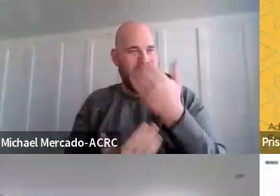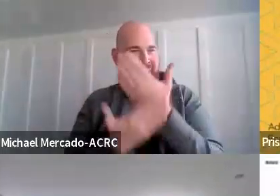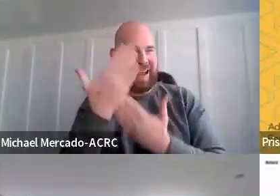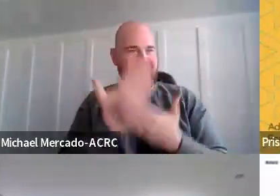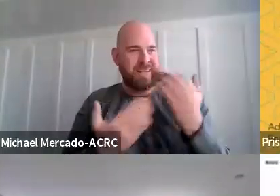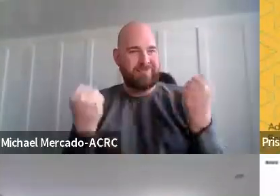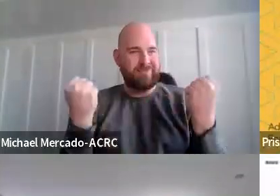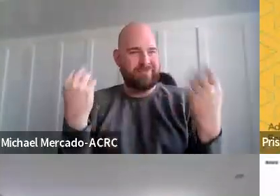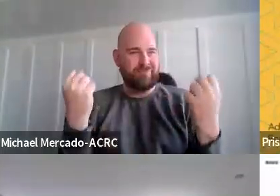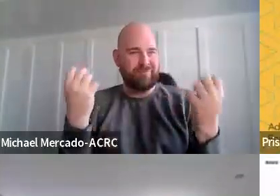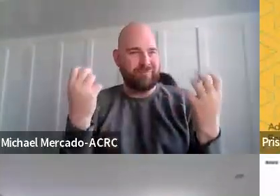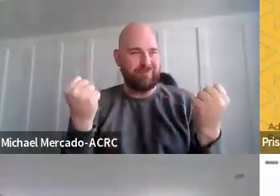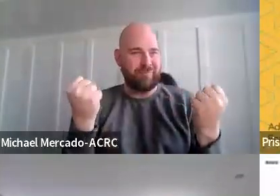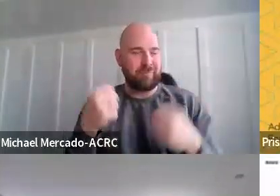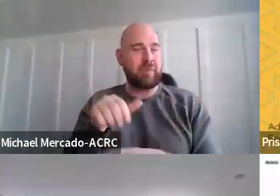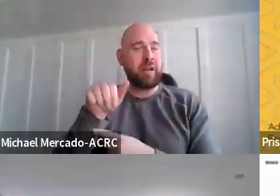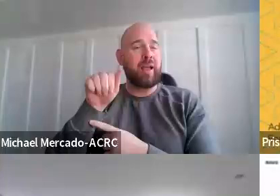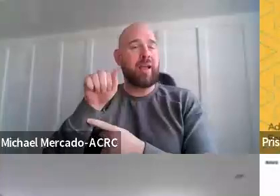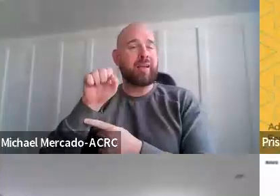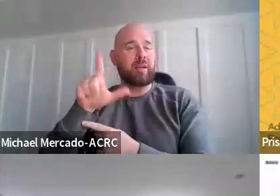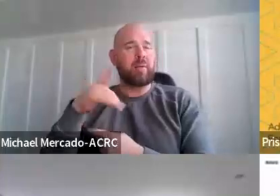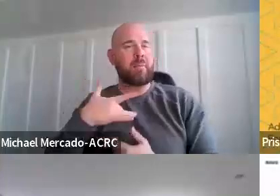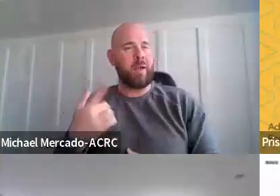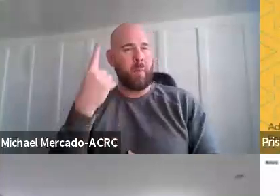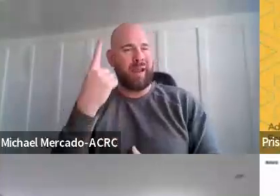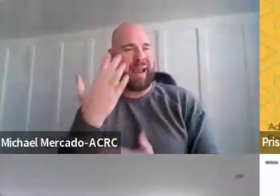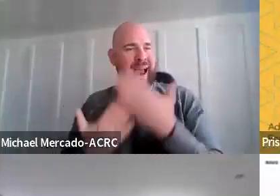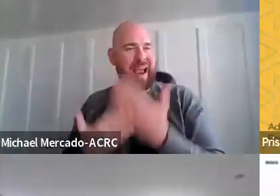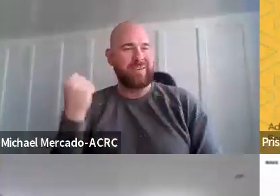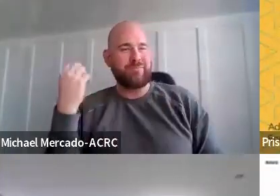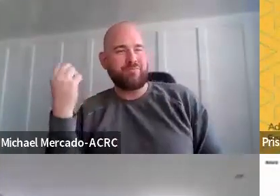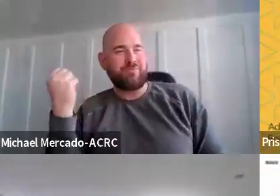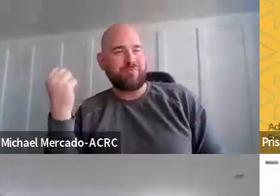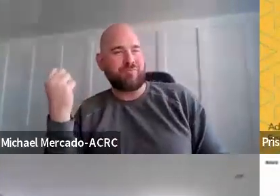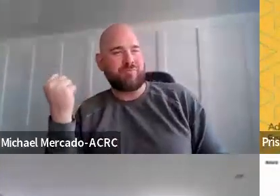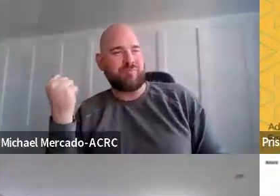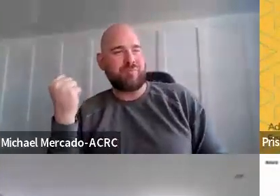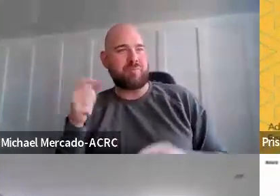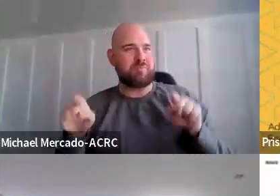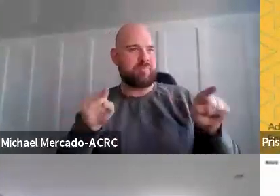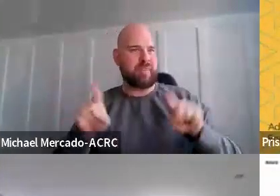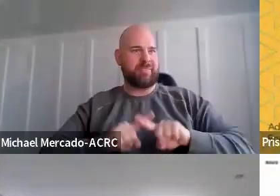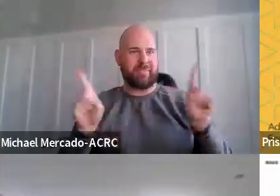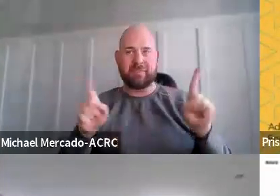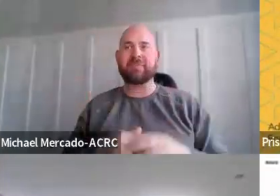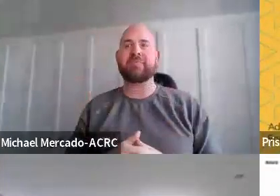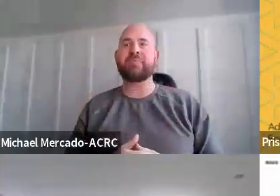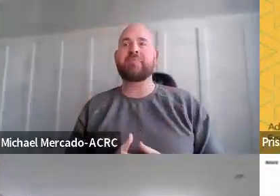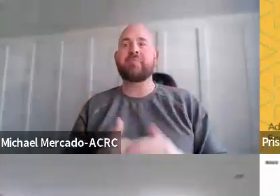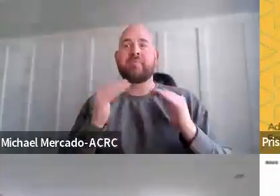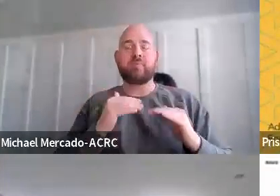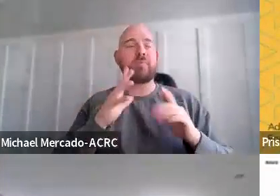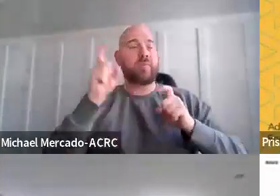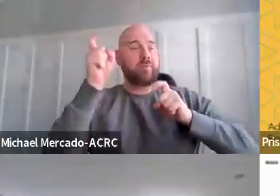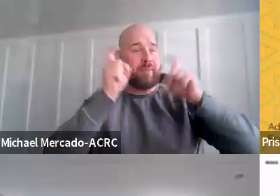Another thing is they more frequently will use both hands. American Sign Language typically will use a lot of